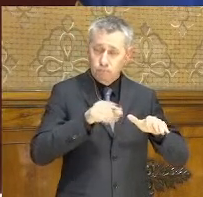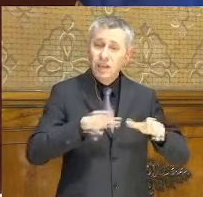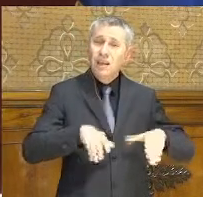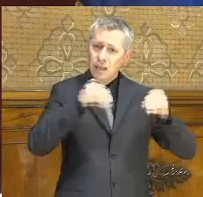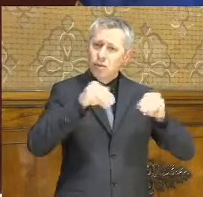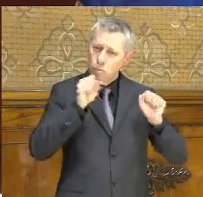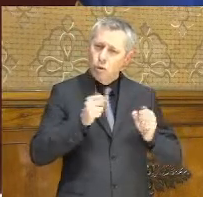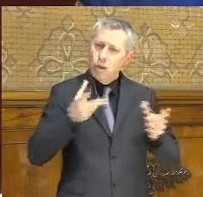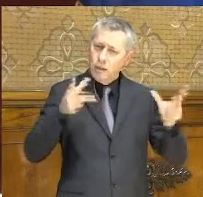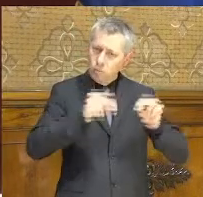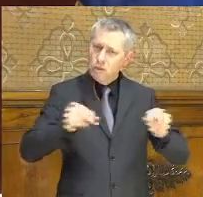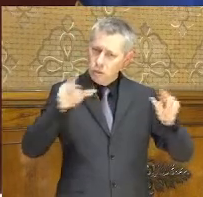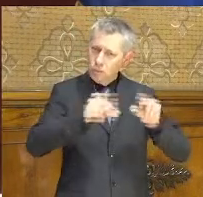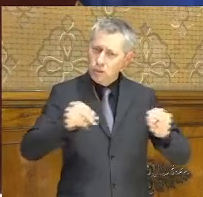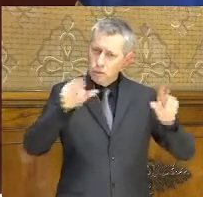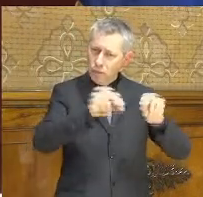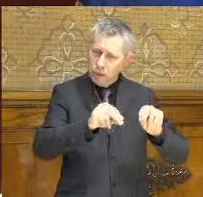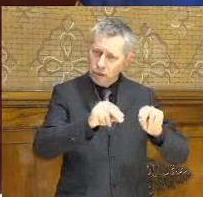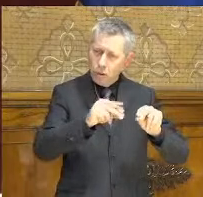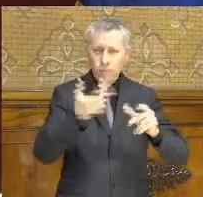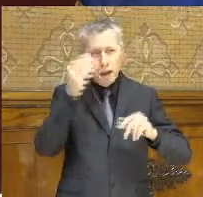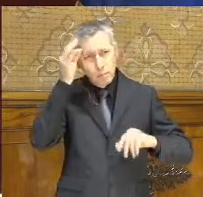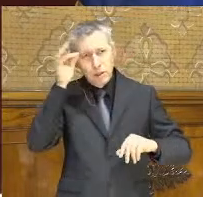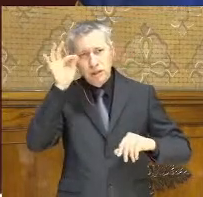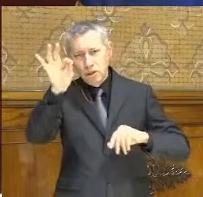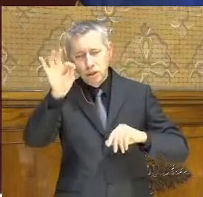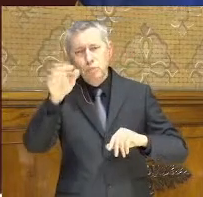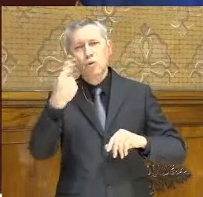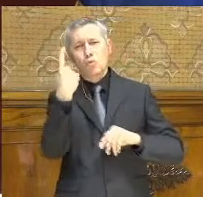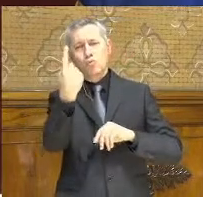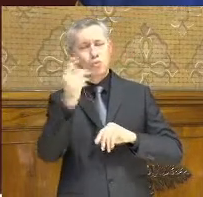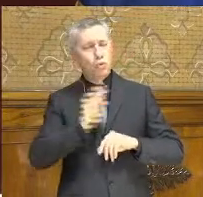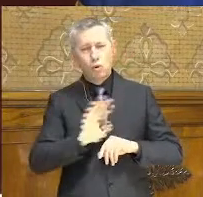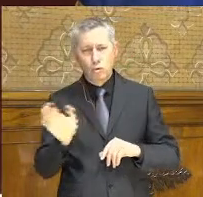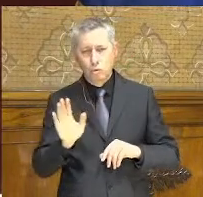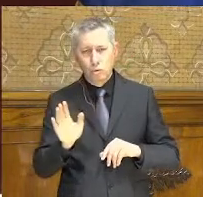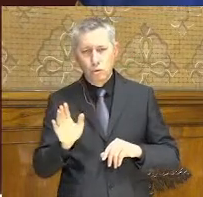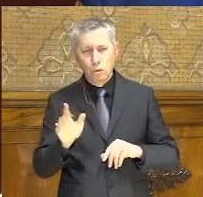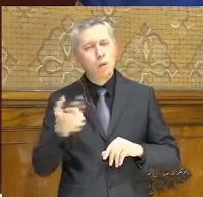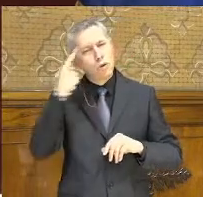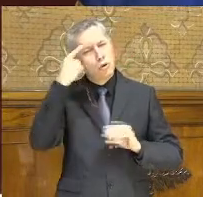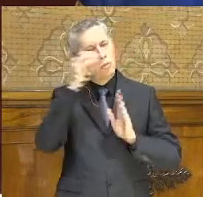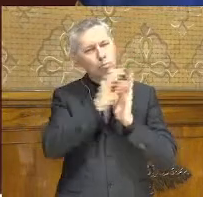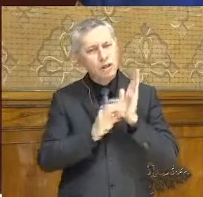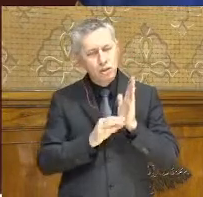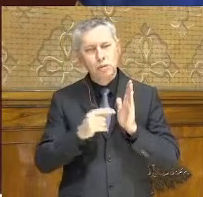time again. And the whole nature of the principle of freedom is that it